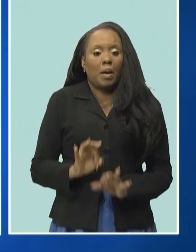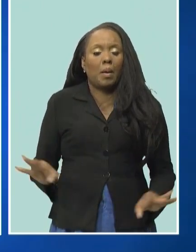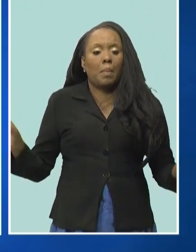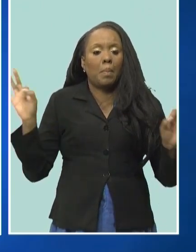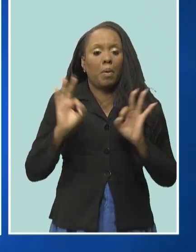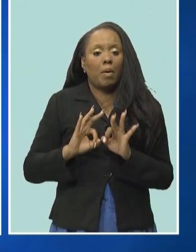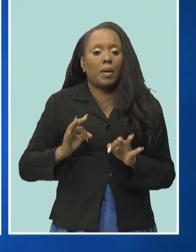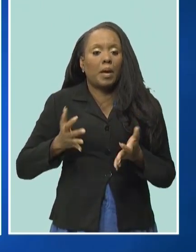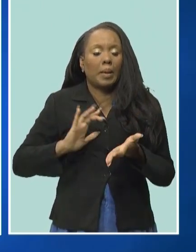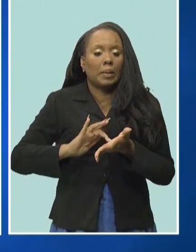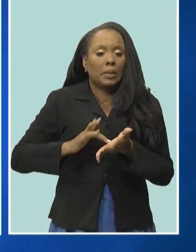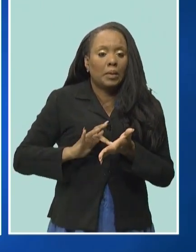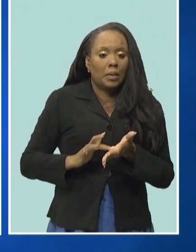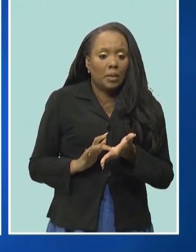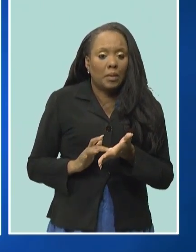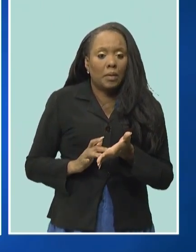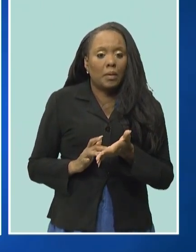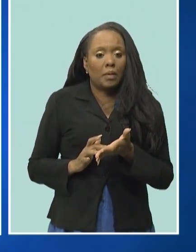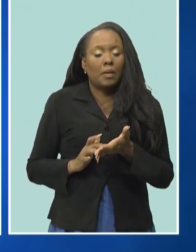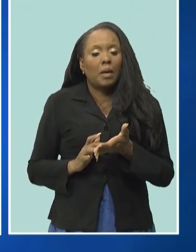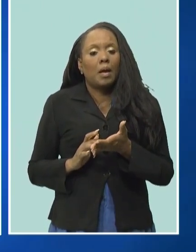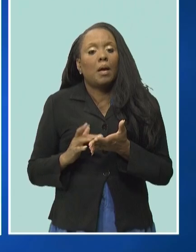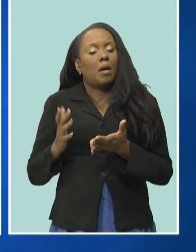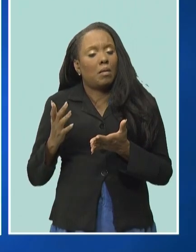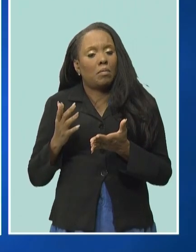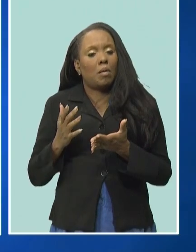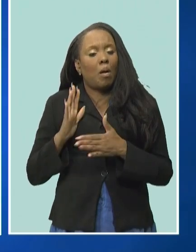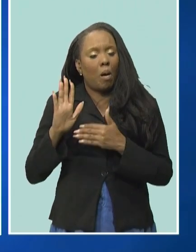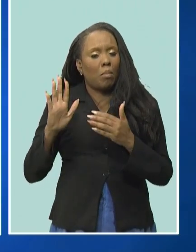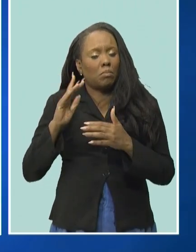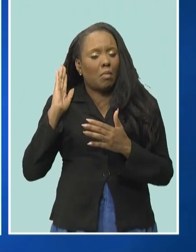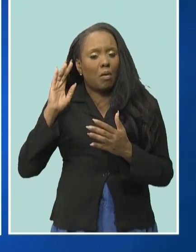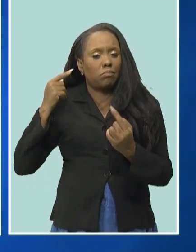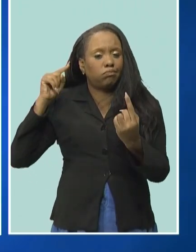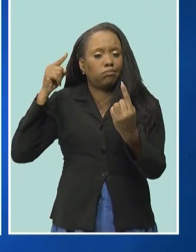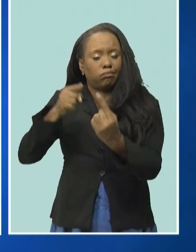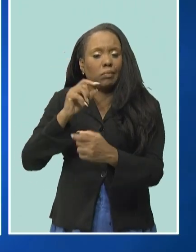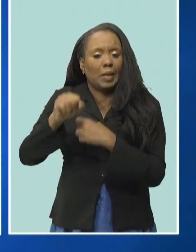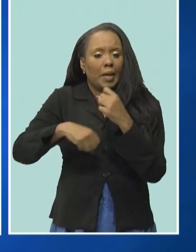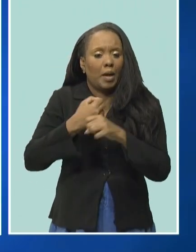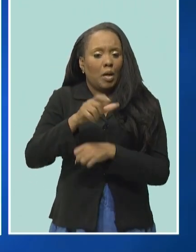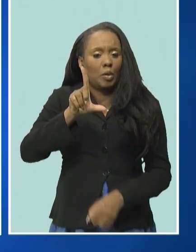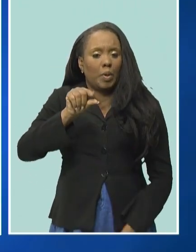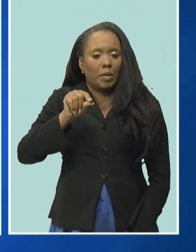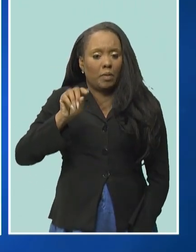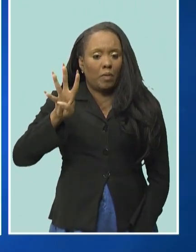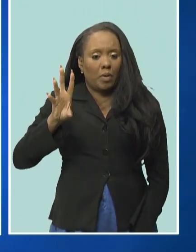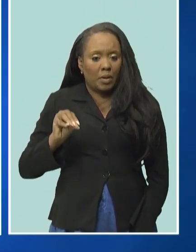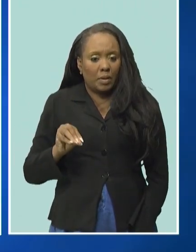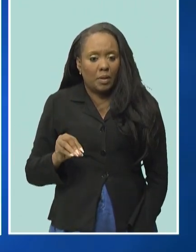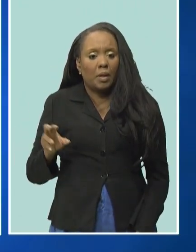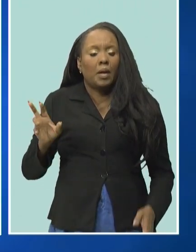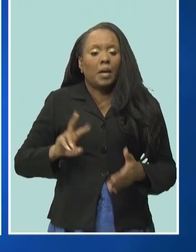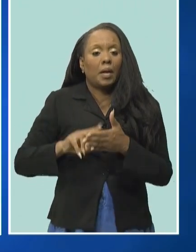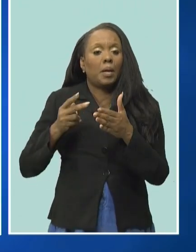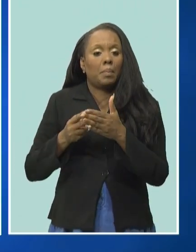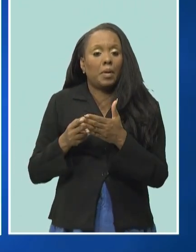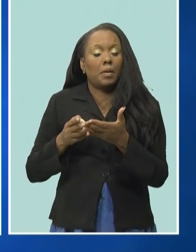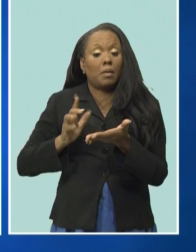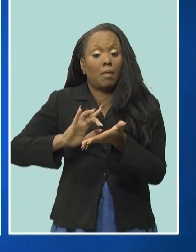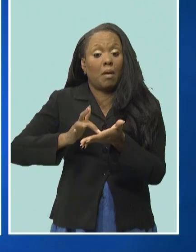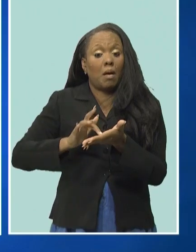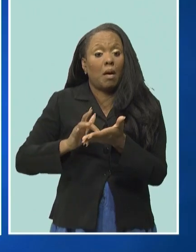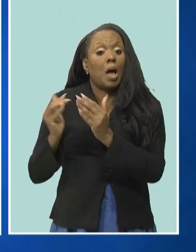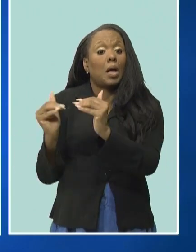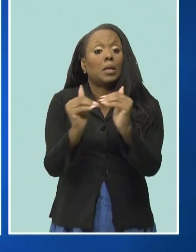pharmaceuticals in the respective regions by 2040. Prime Minister Motley says it will help the goal of achieving pharmaceutical equity while